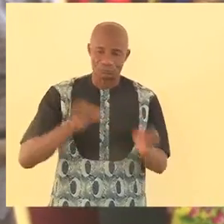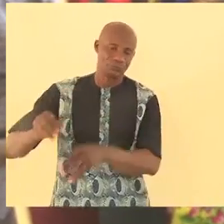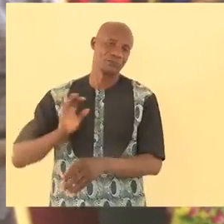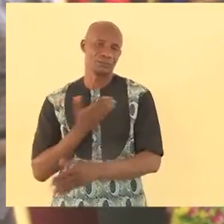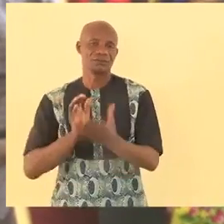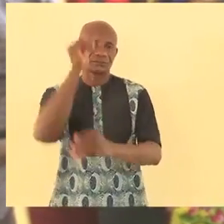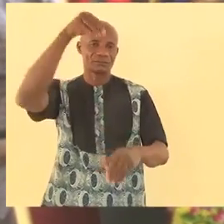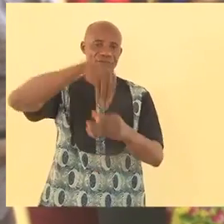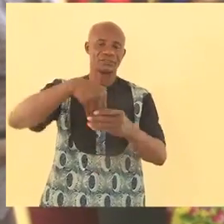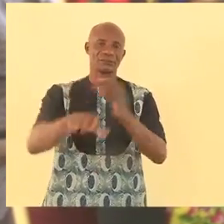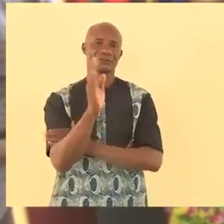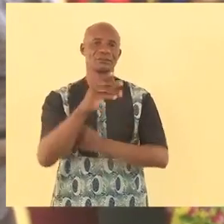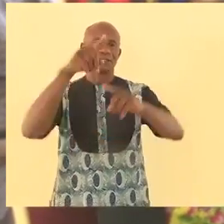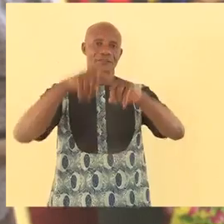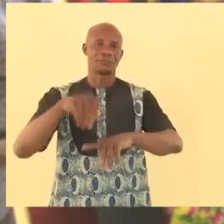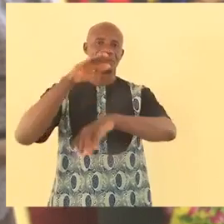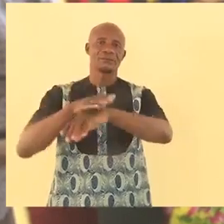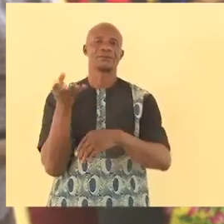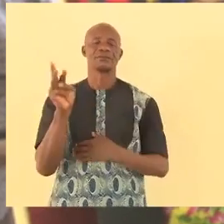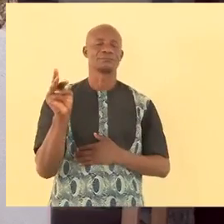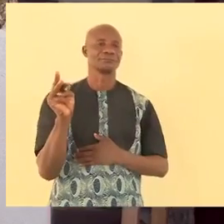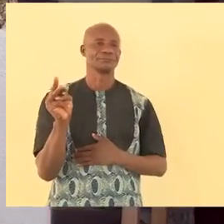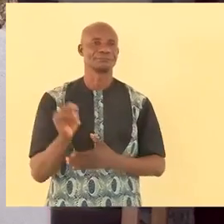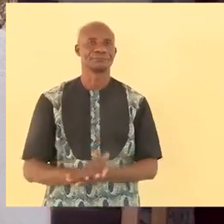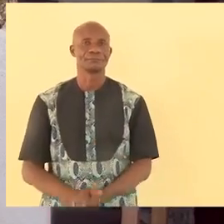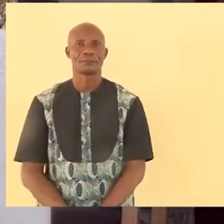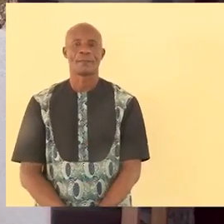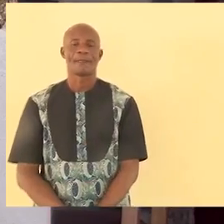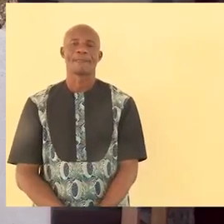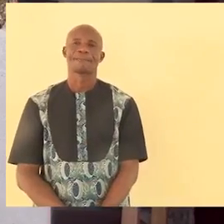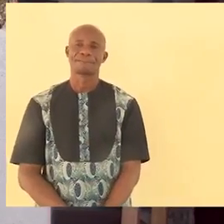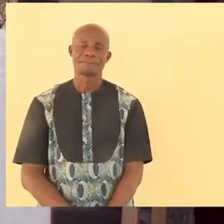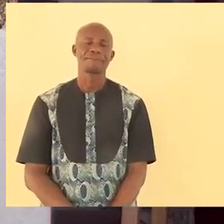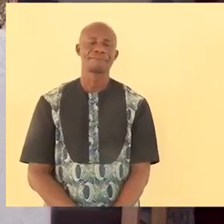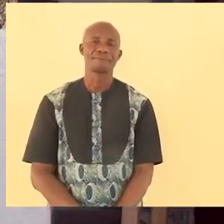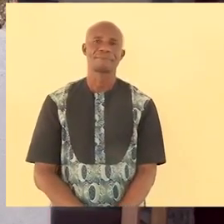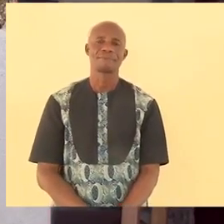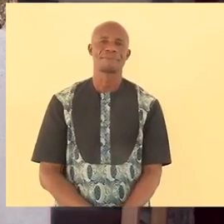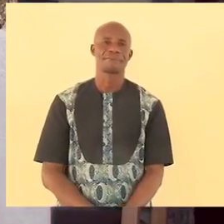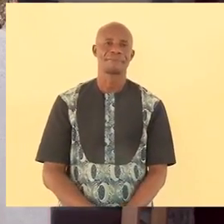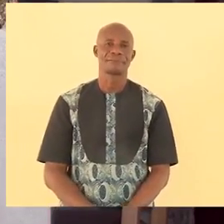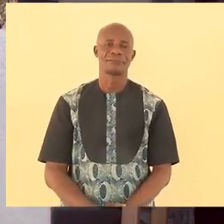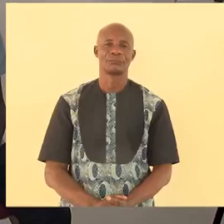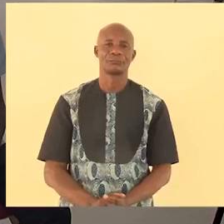place our trust in God and depend on Him. Thank you. Thank you. Let's put our hands together for her.